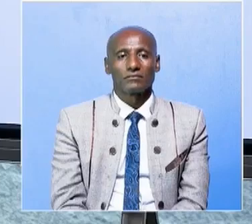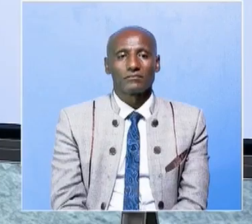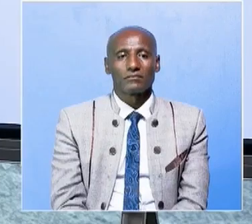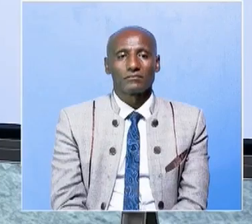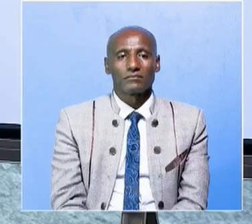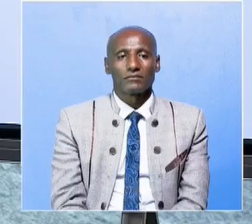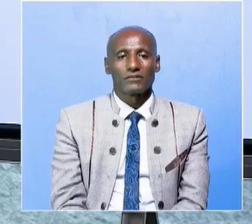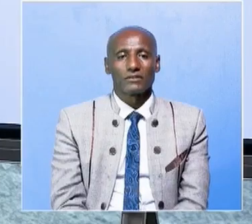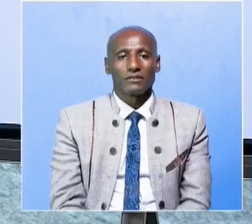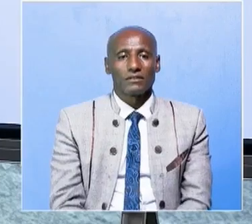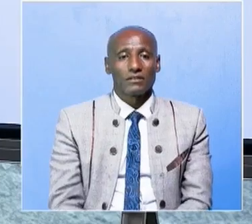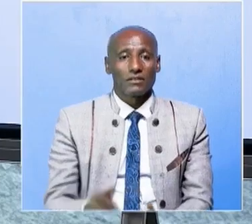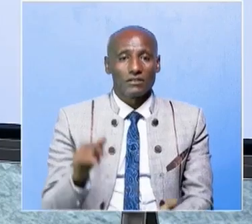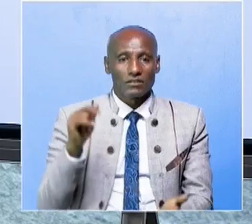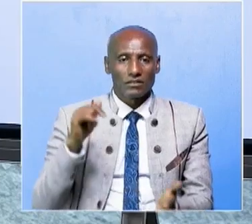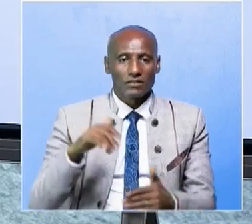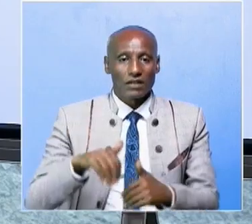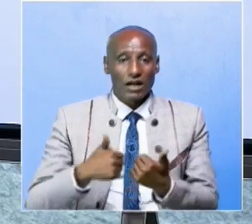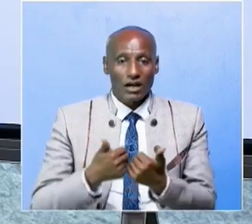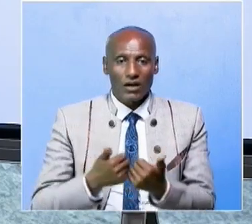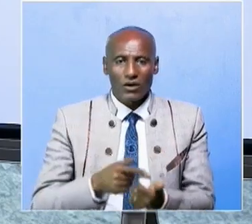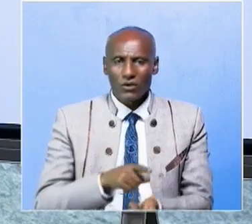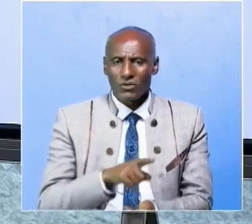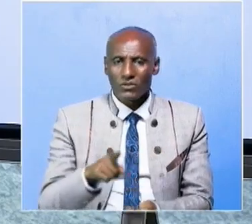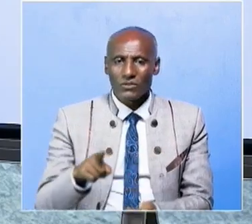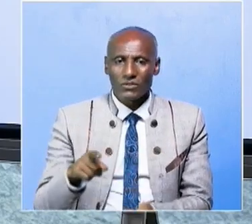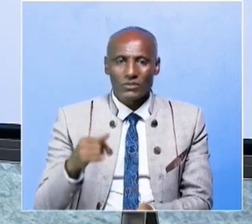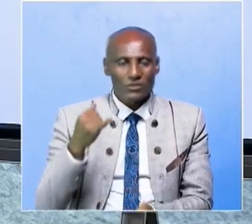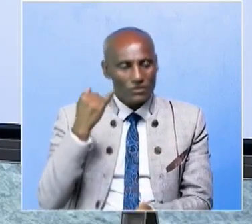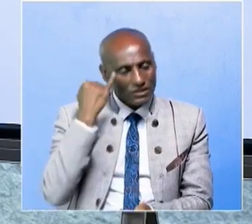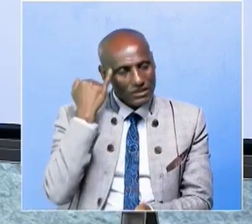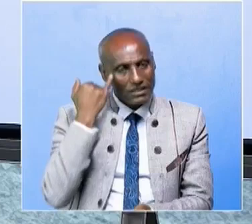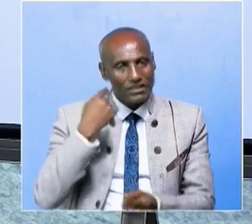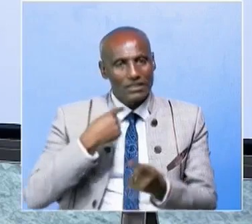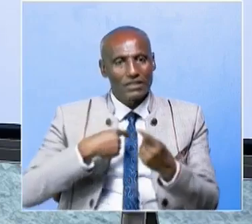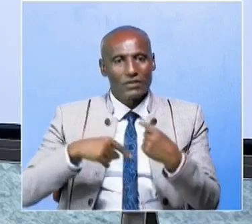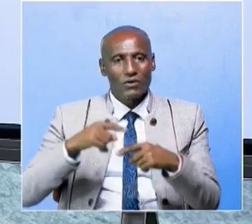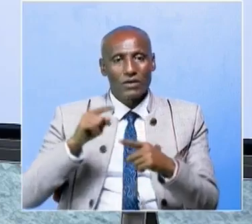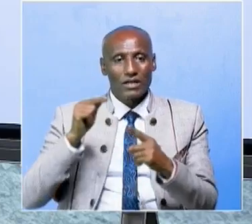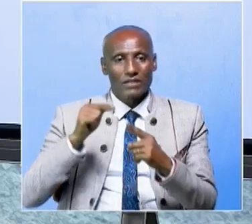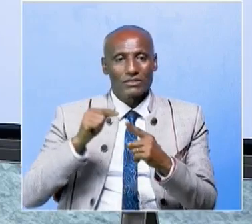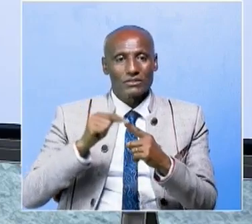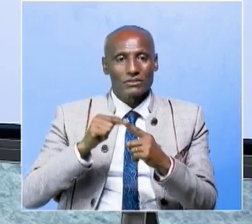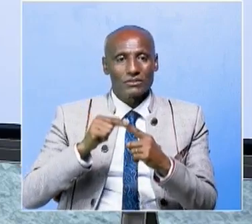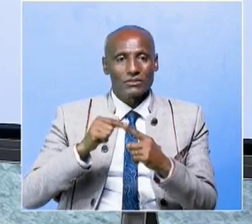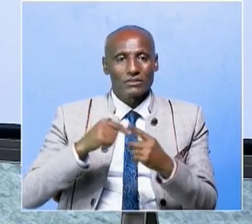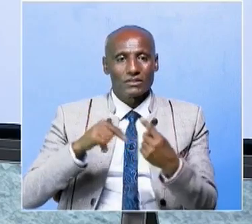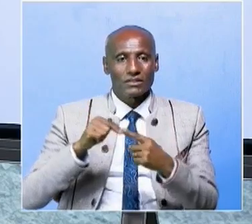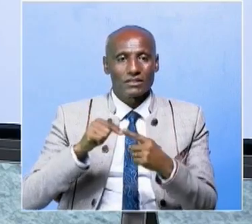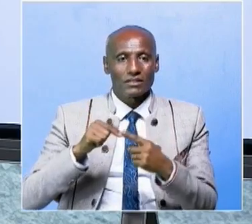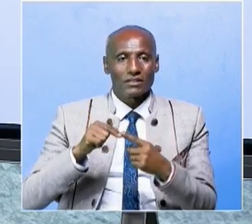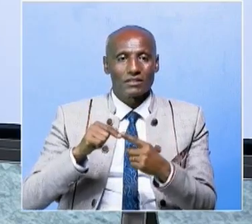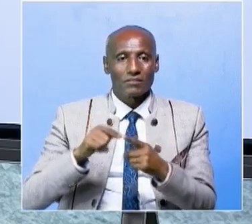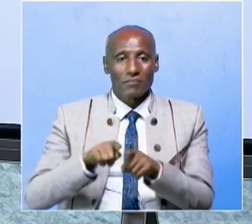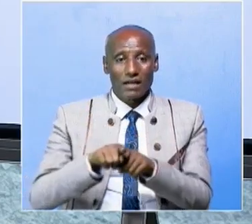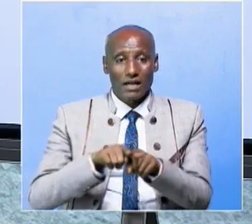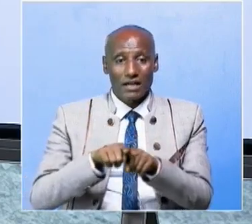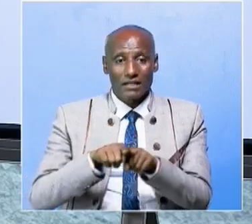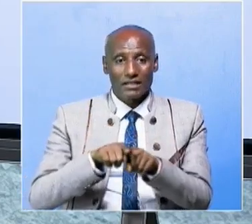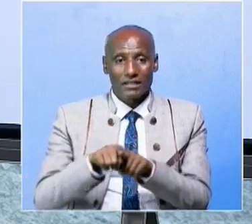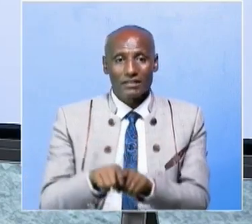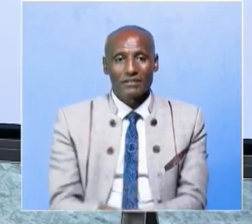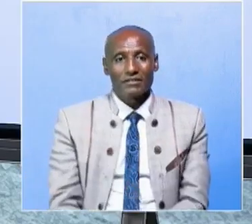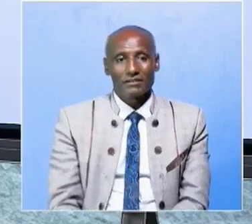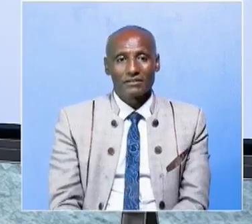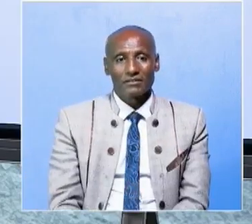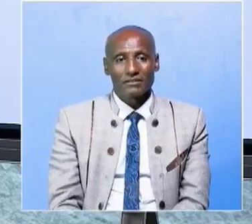What are we going to do? Or how do you think they're going to come in between and agree to disagree?